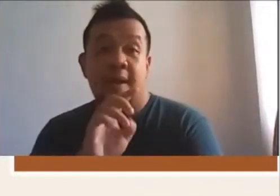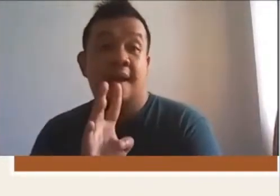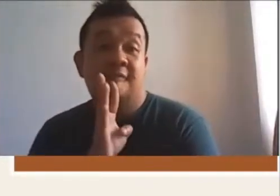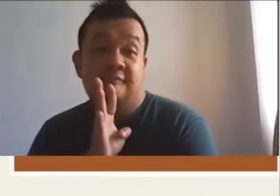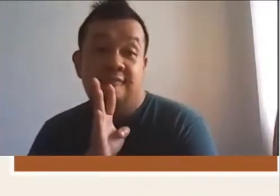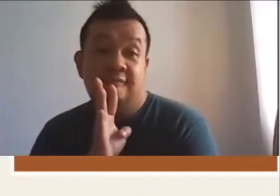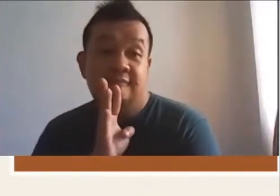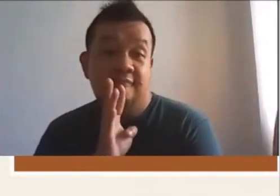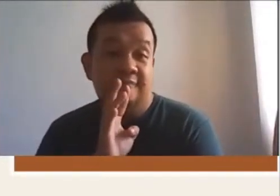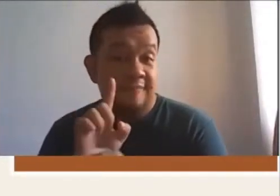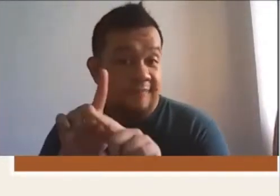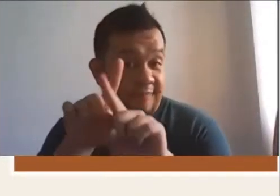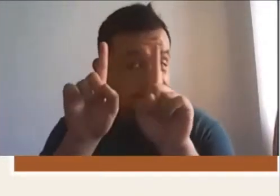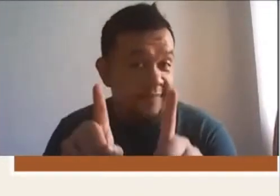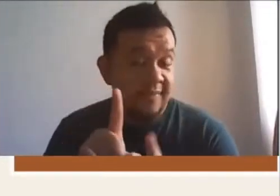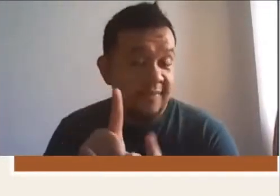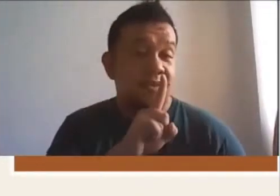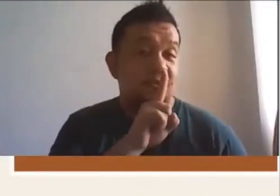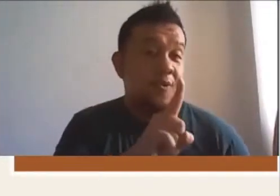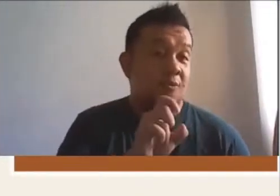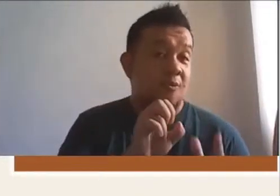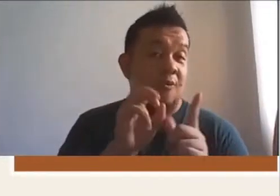false?